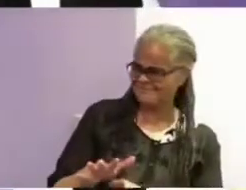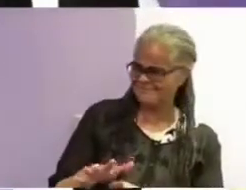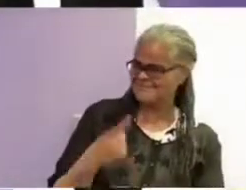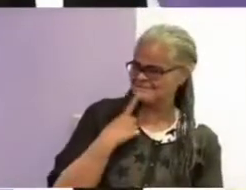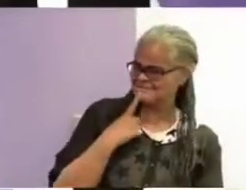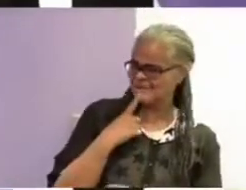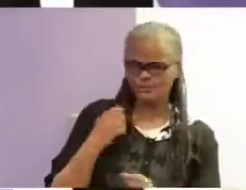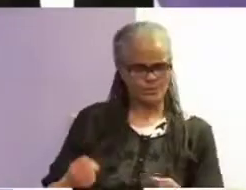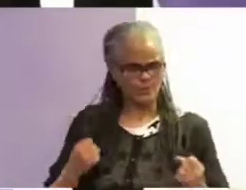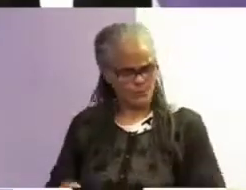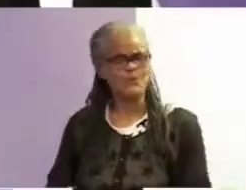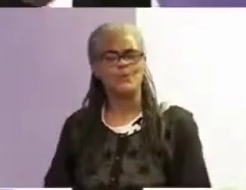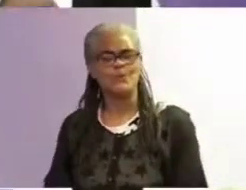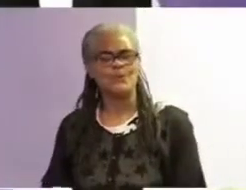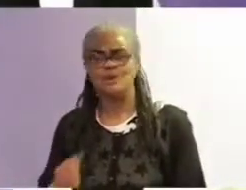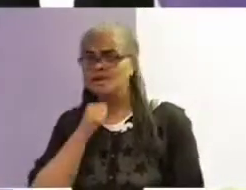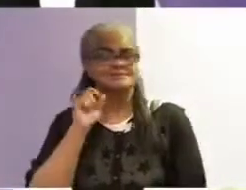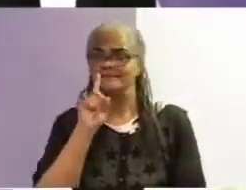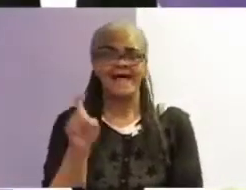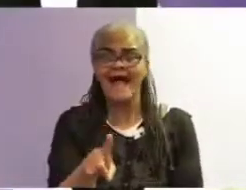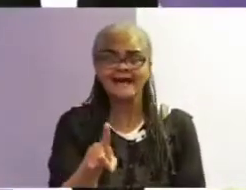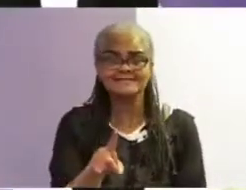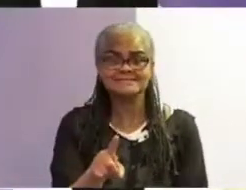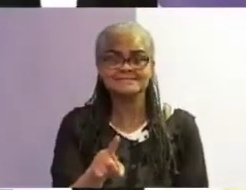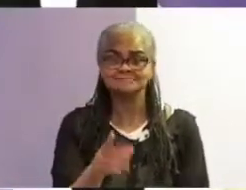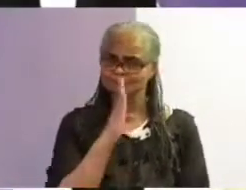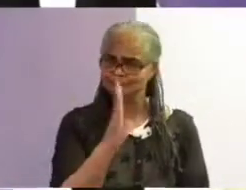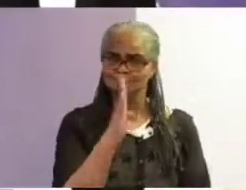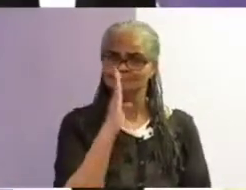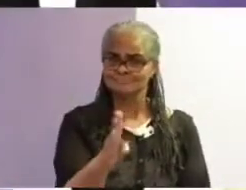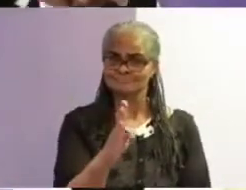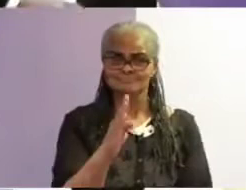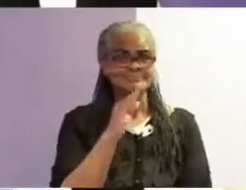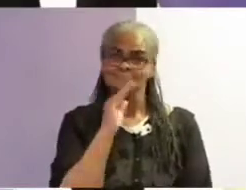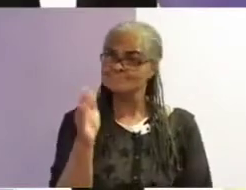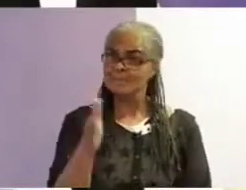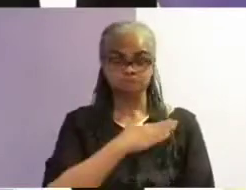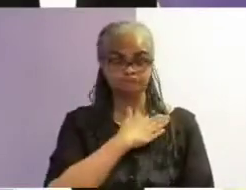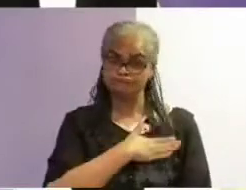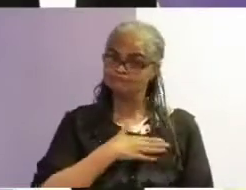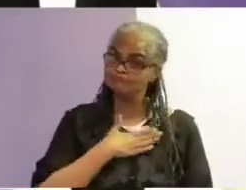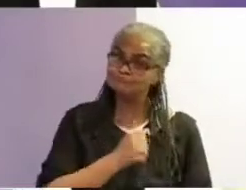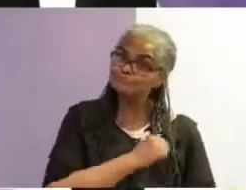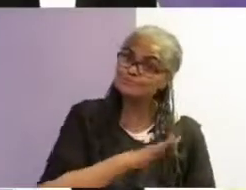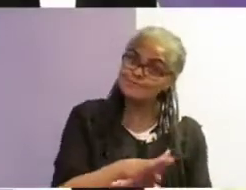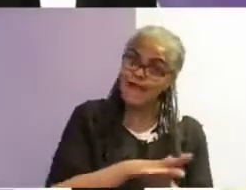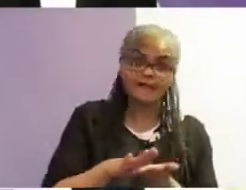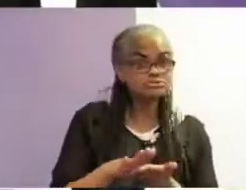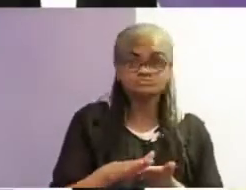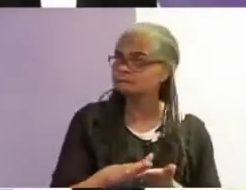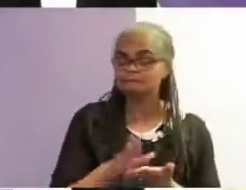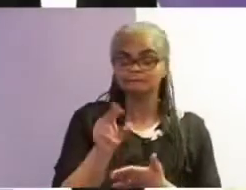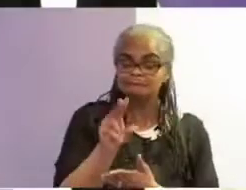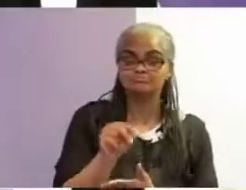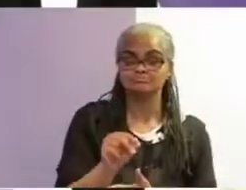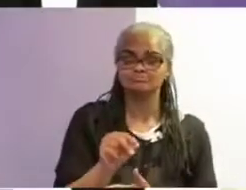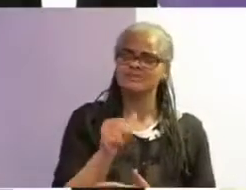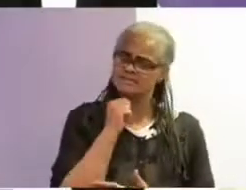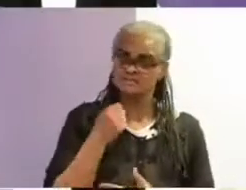power. He didn't ask for it. It wasn't polite. He just said, make me a little